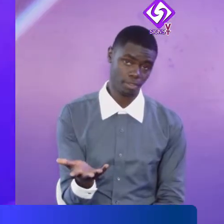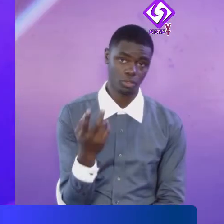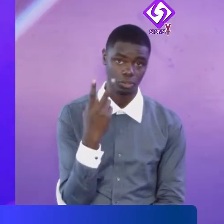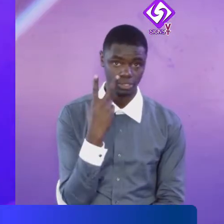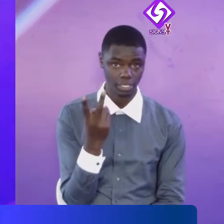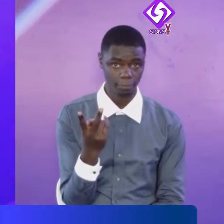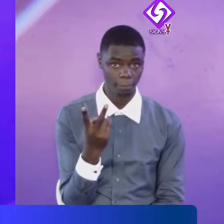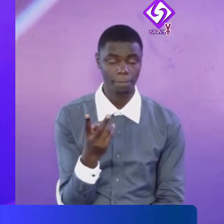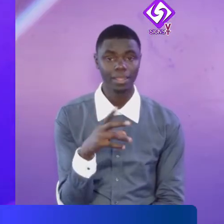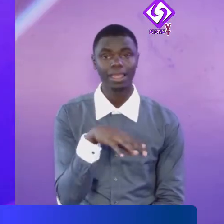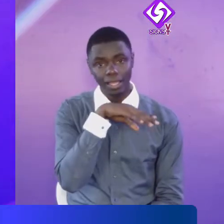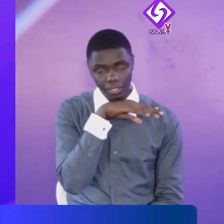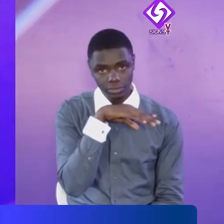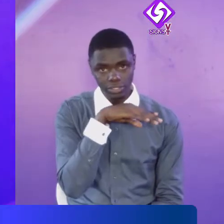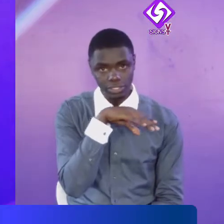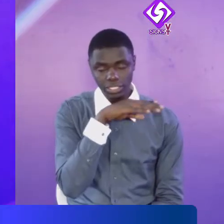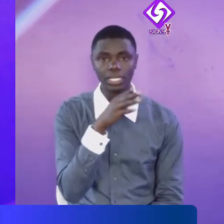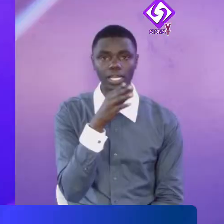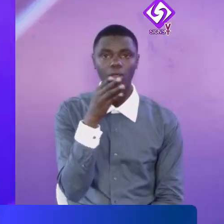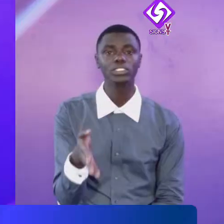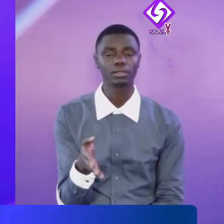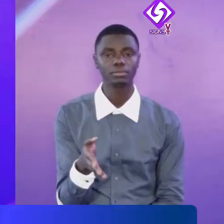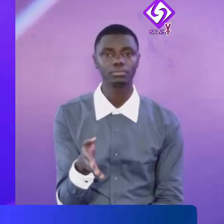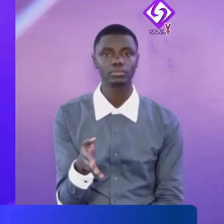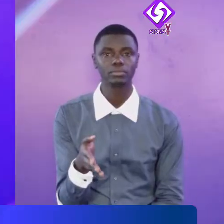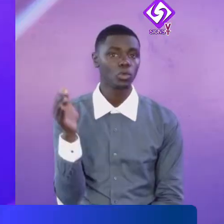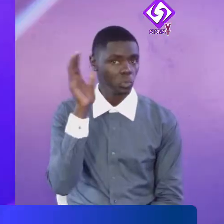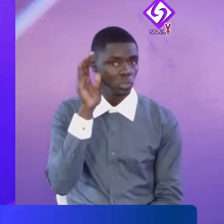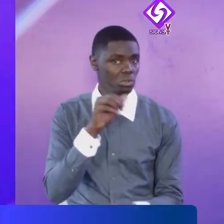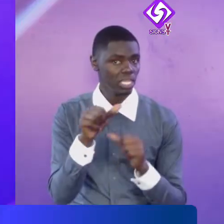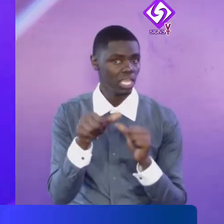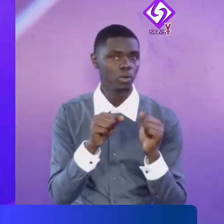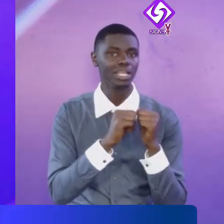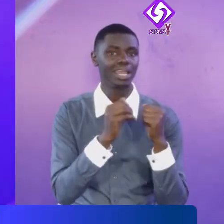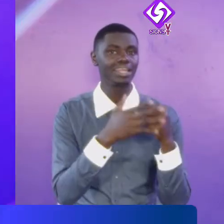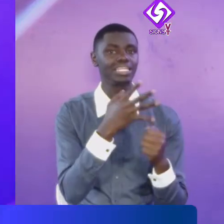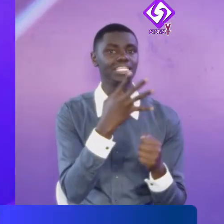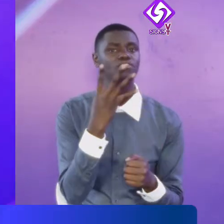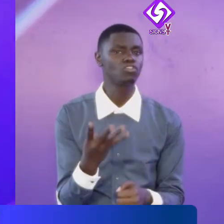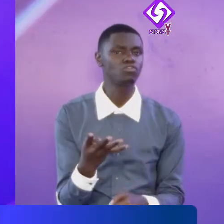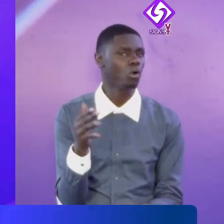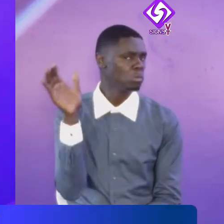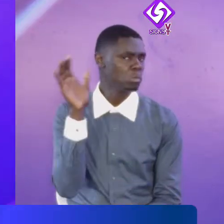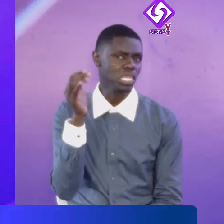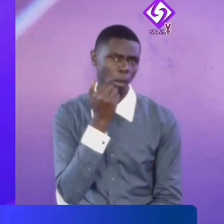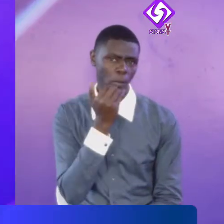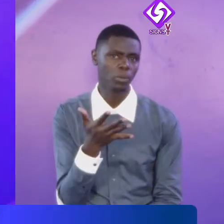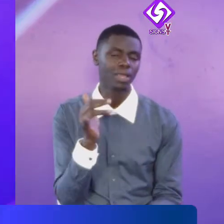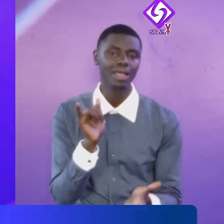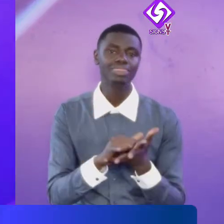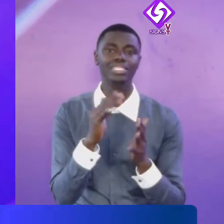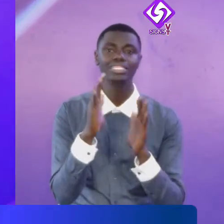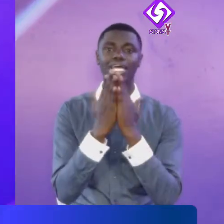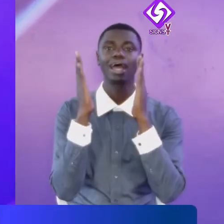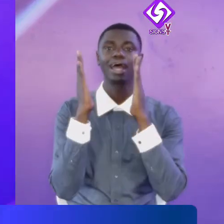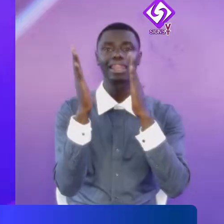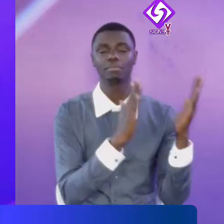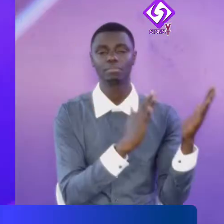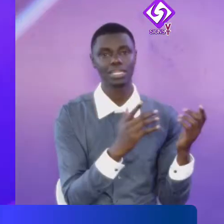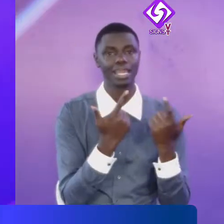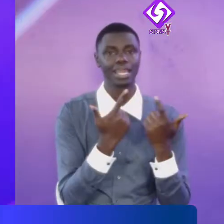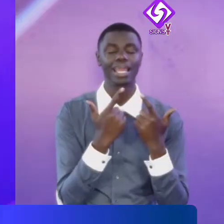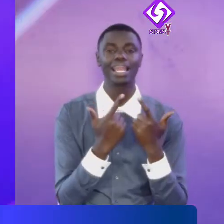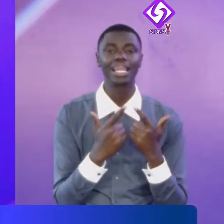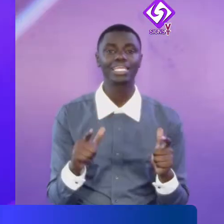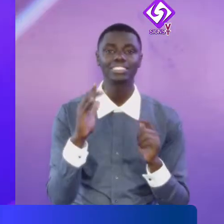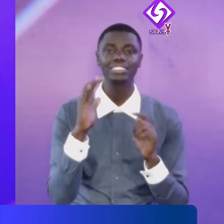Raila Odinga is not there anymore, will you hear about 1954? We will not. We will not. And that is a library. So let the library stay